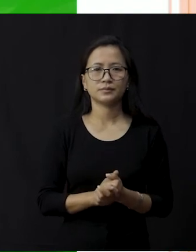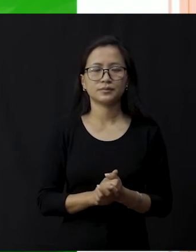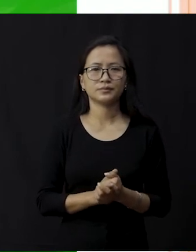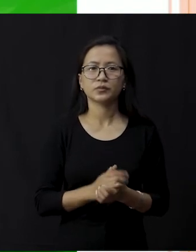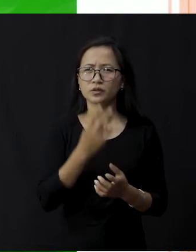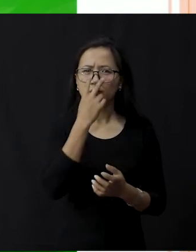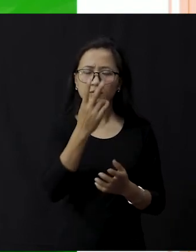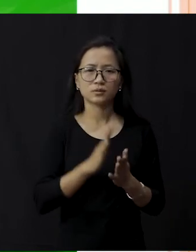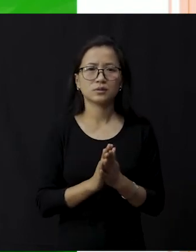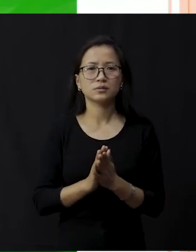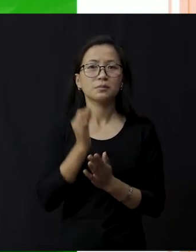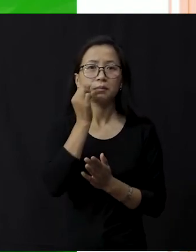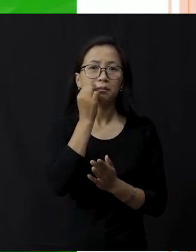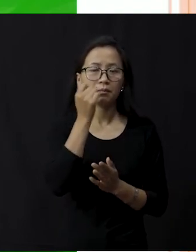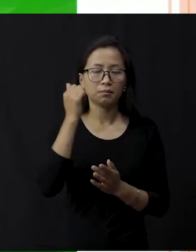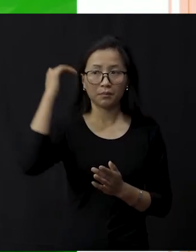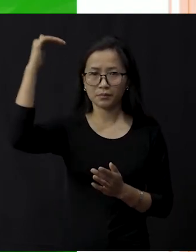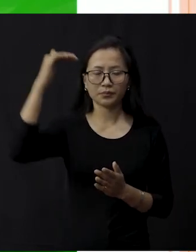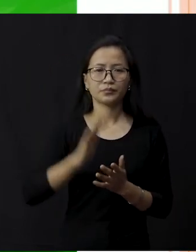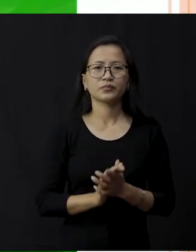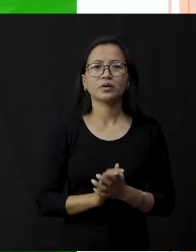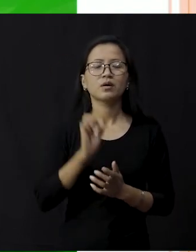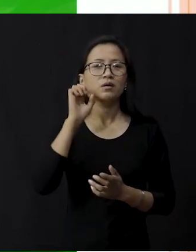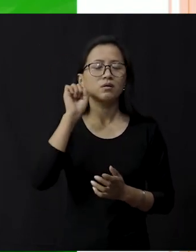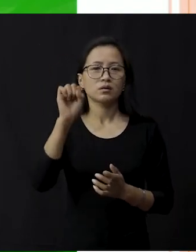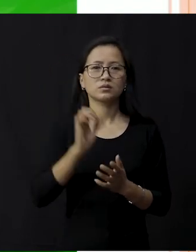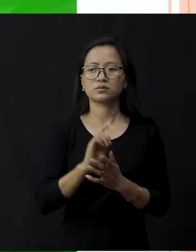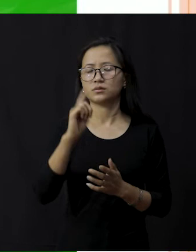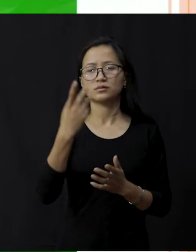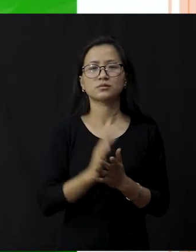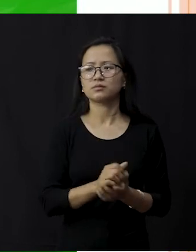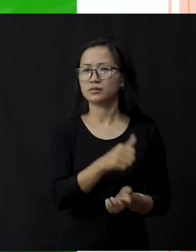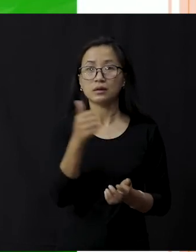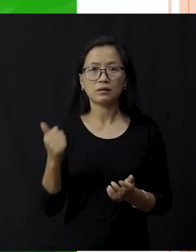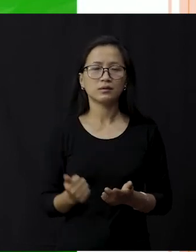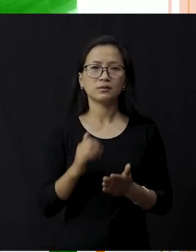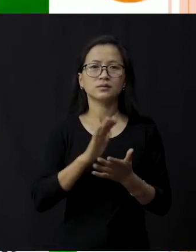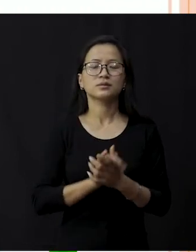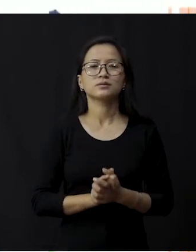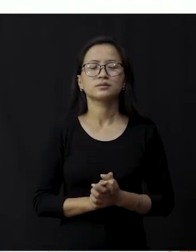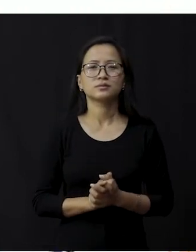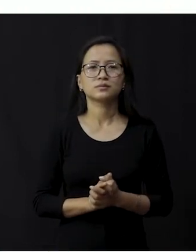you identify this man? He is none other than